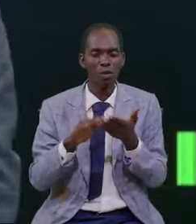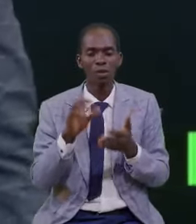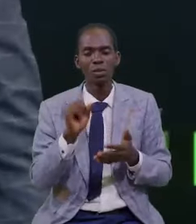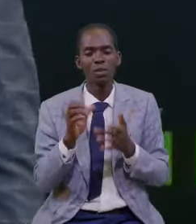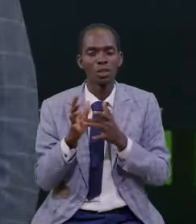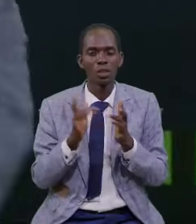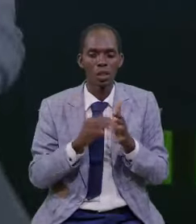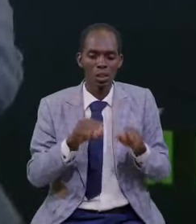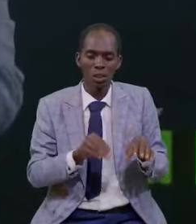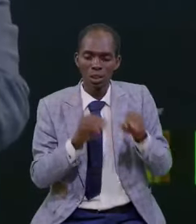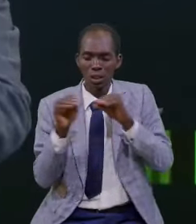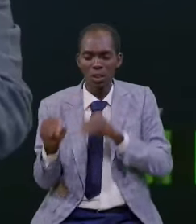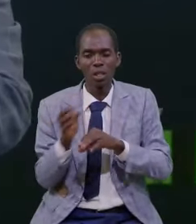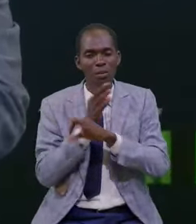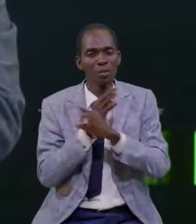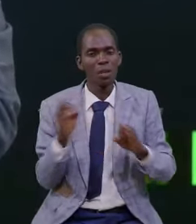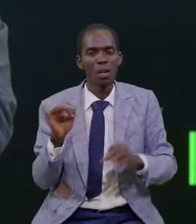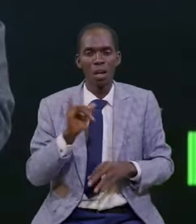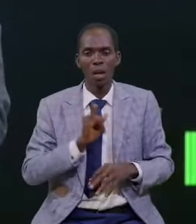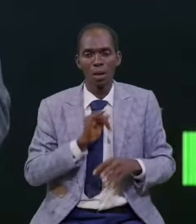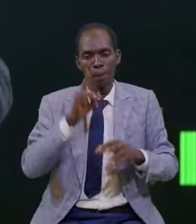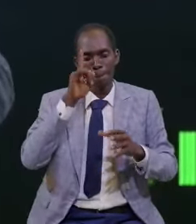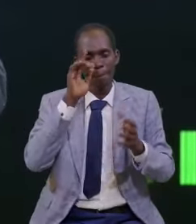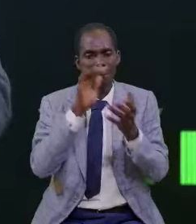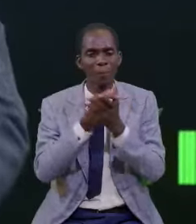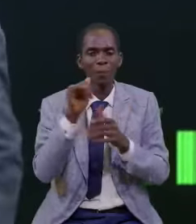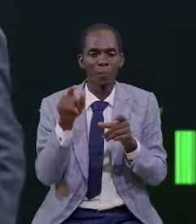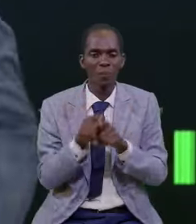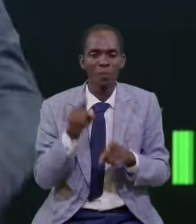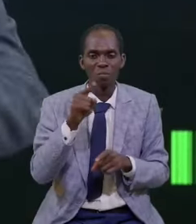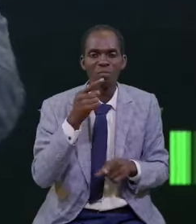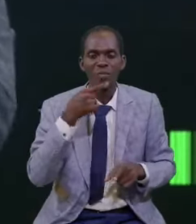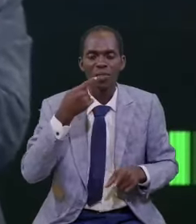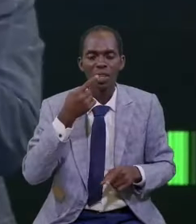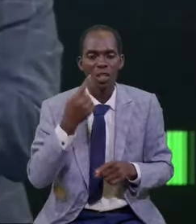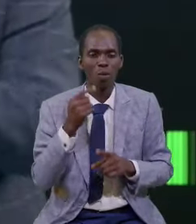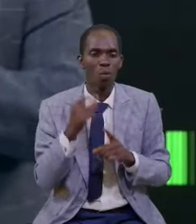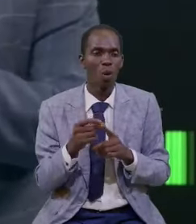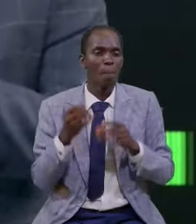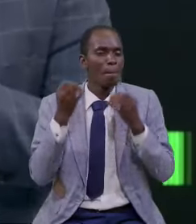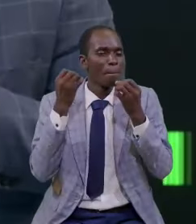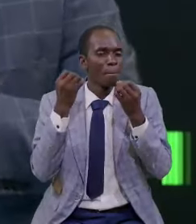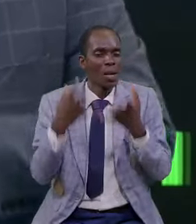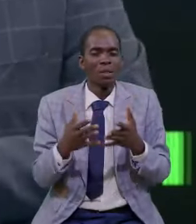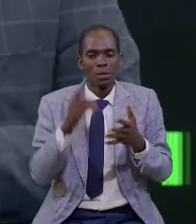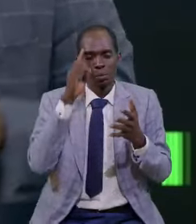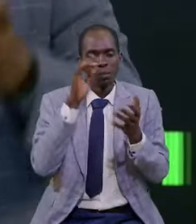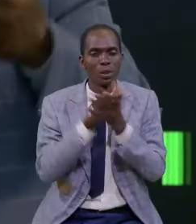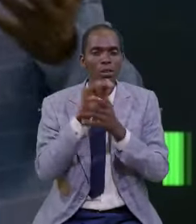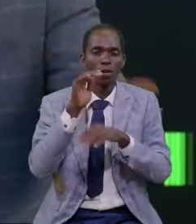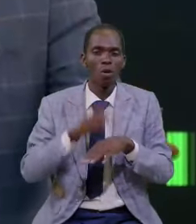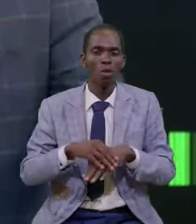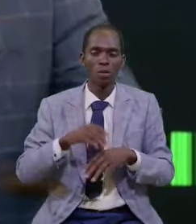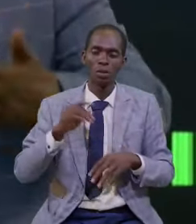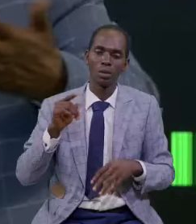I believe. As he spake the words, many believed on him. Verse 31, it